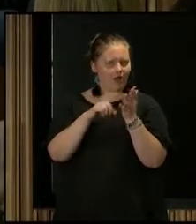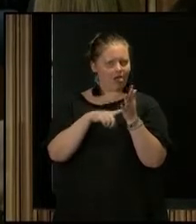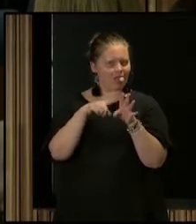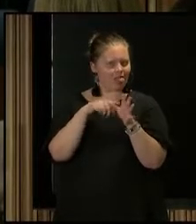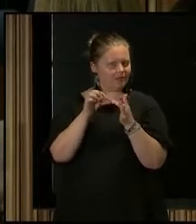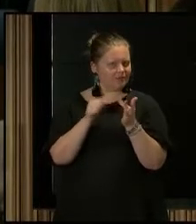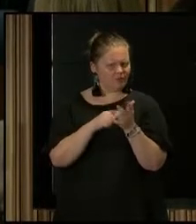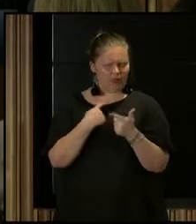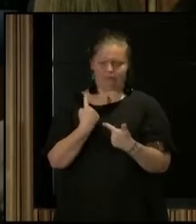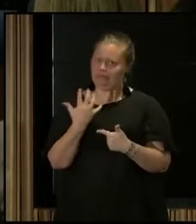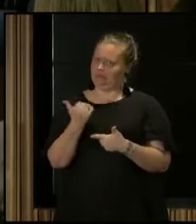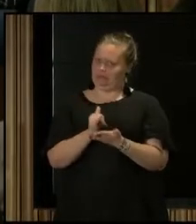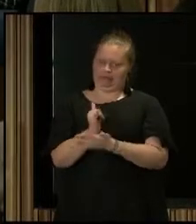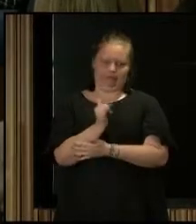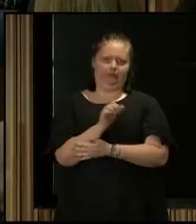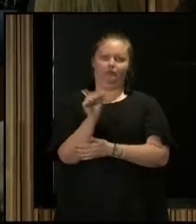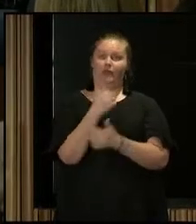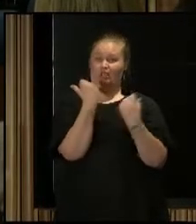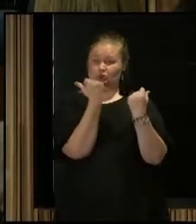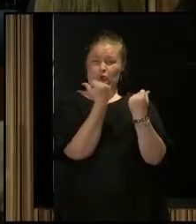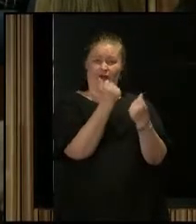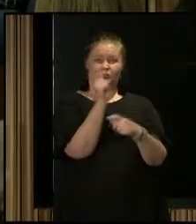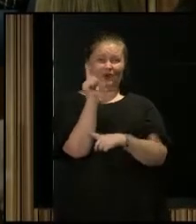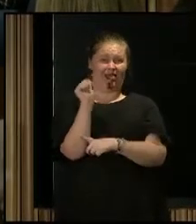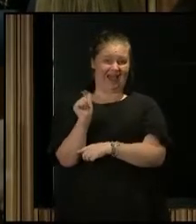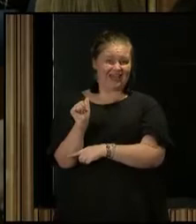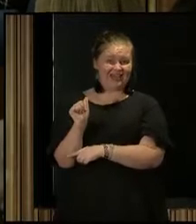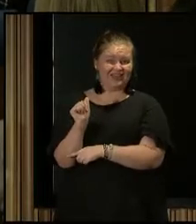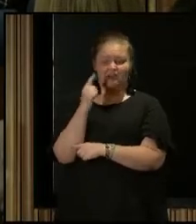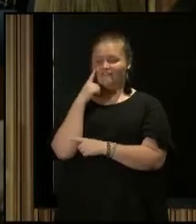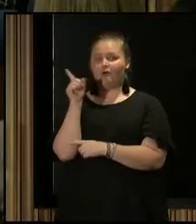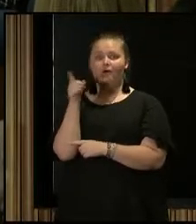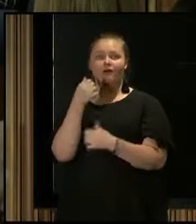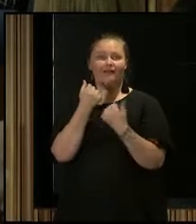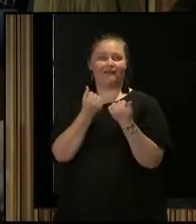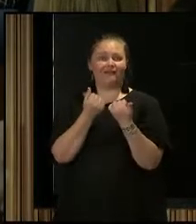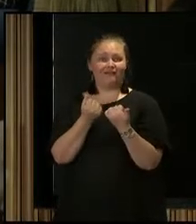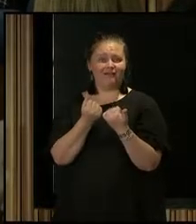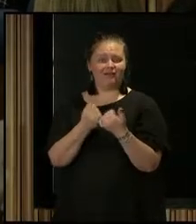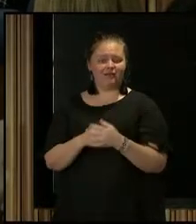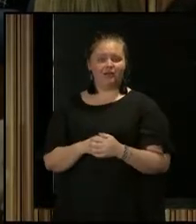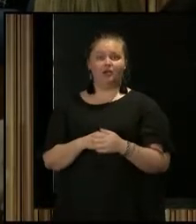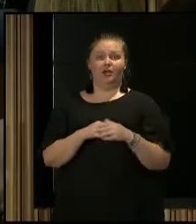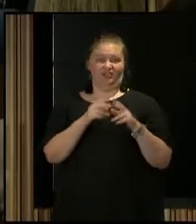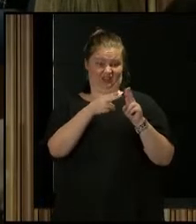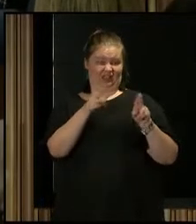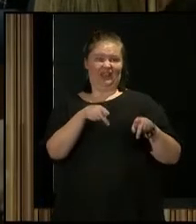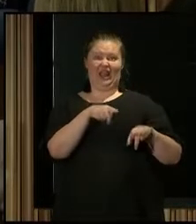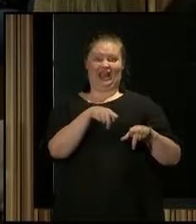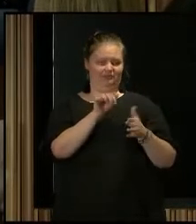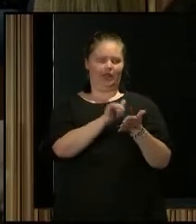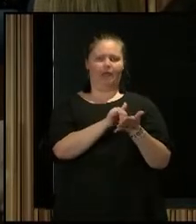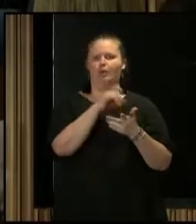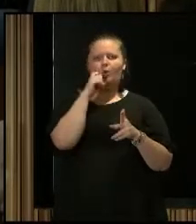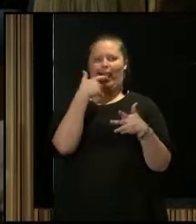flight out of here. And we drove to LA. We found some hire car. We drove for hours. We camped out at the LA airport and we just said, we'll get on